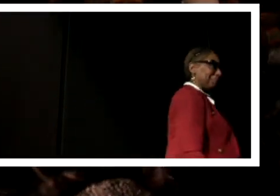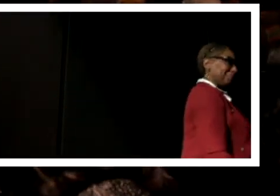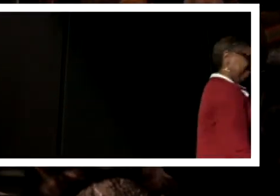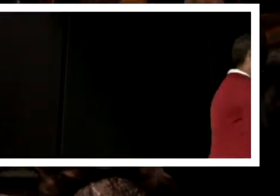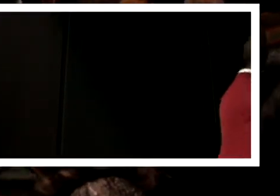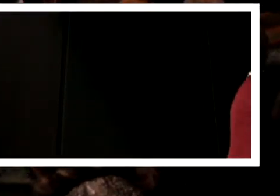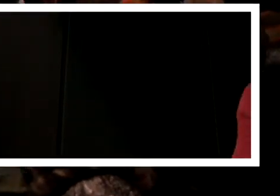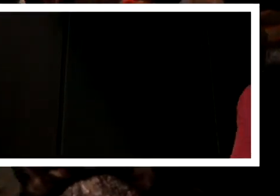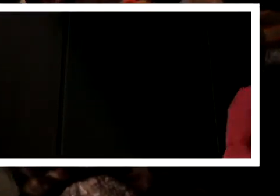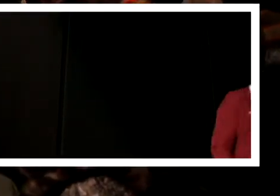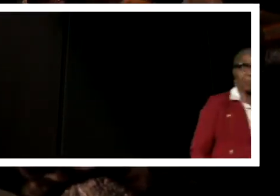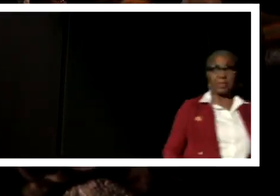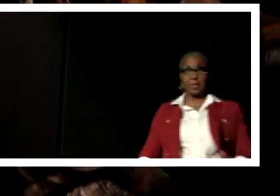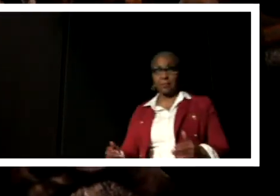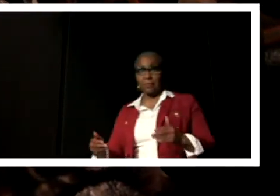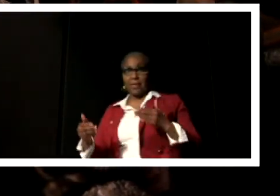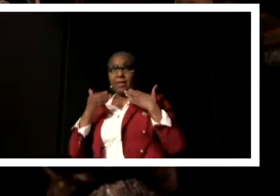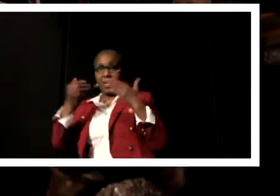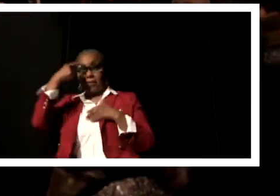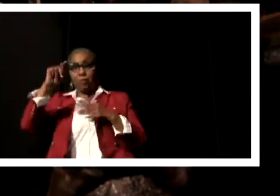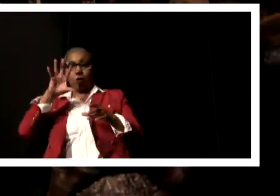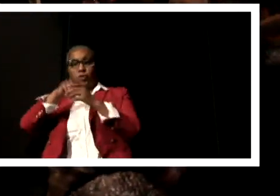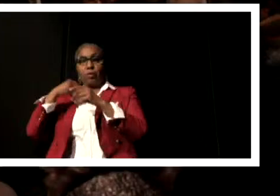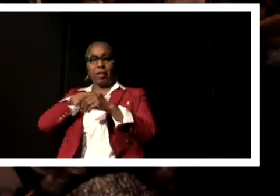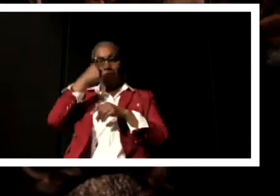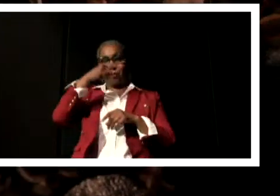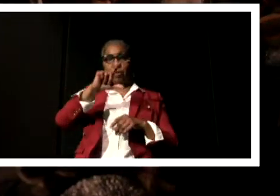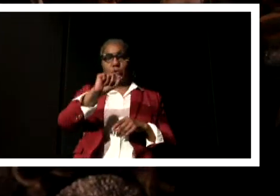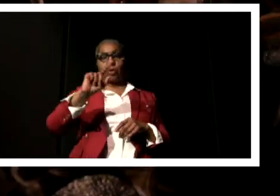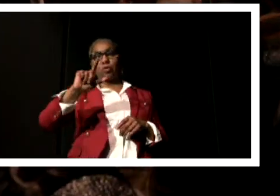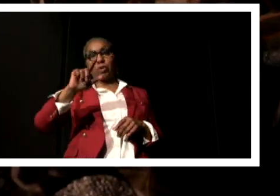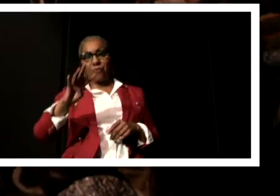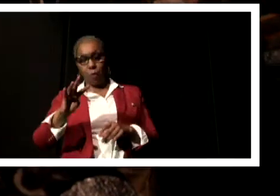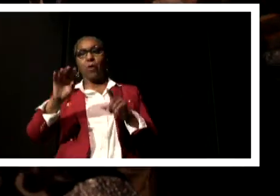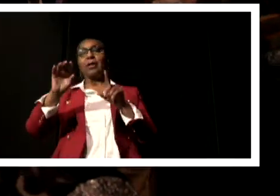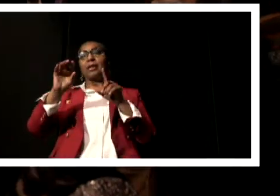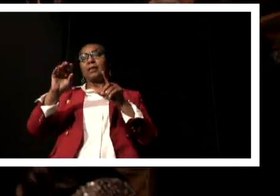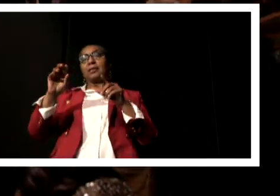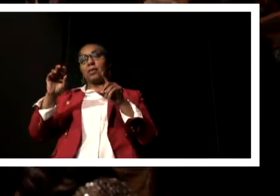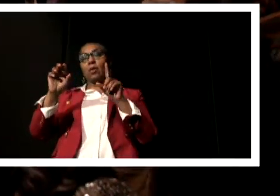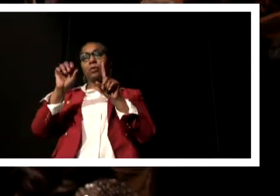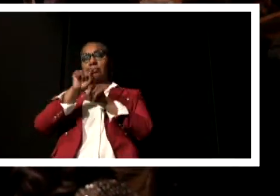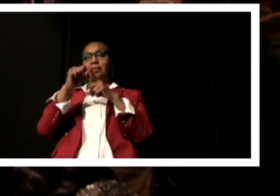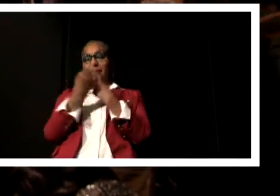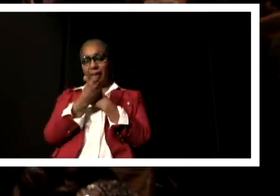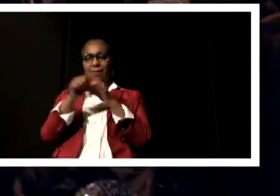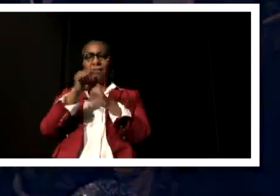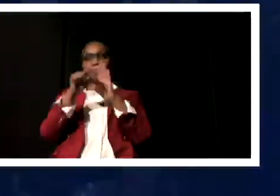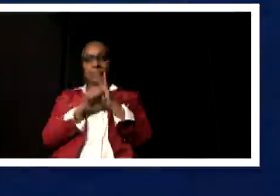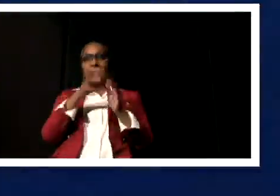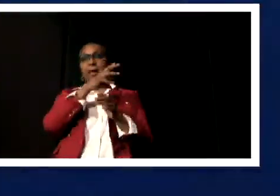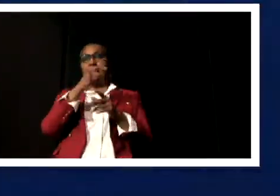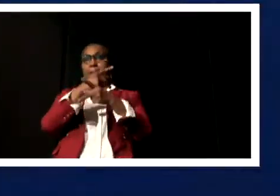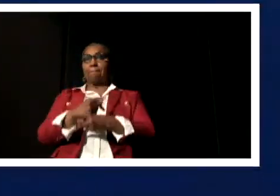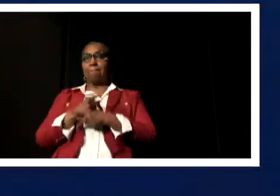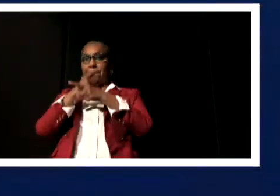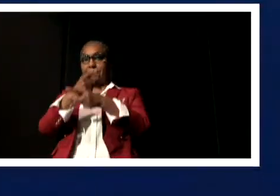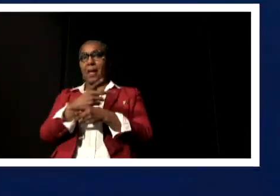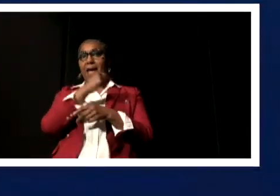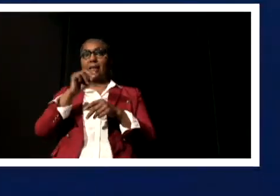Thank you for joining us for the 2024 State of the City Address. Please exit carefully and travel home